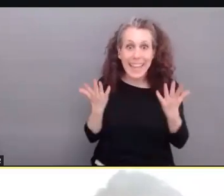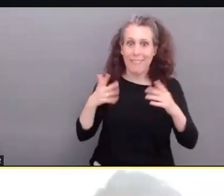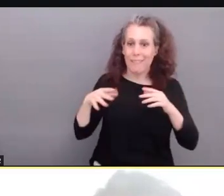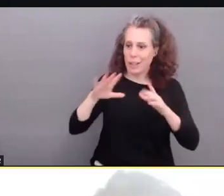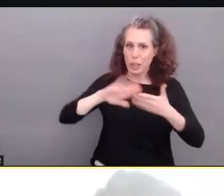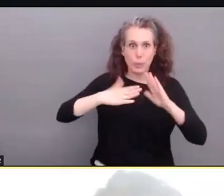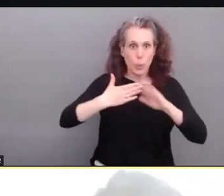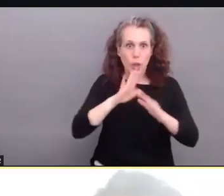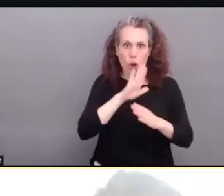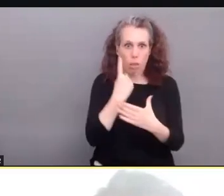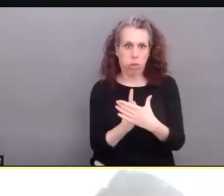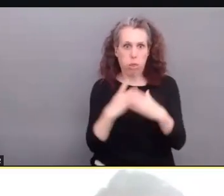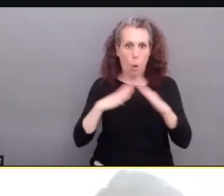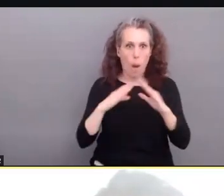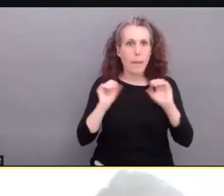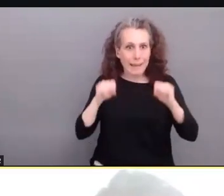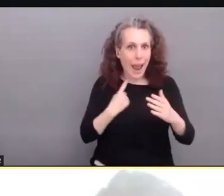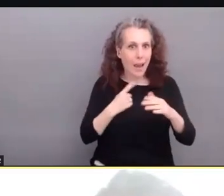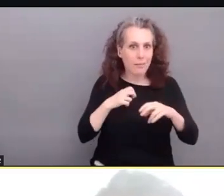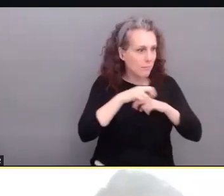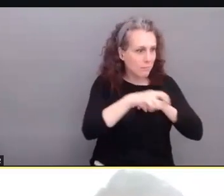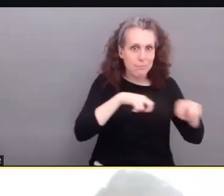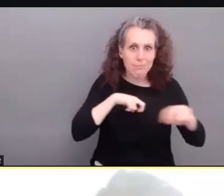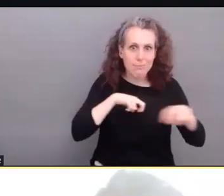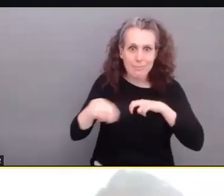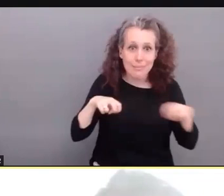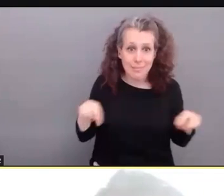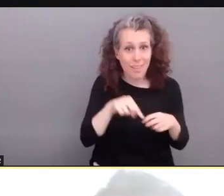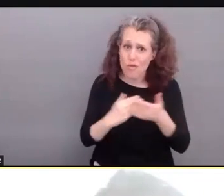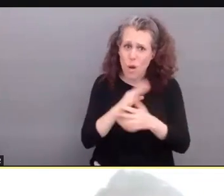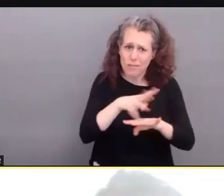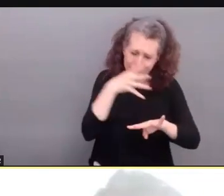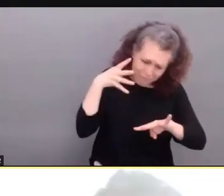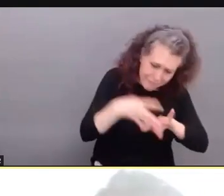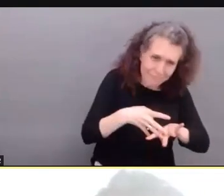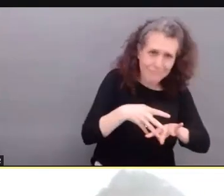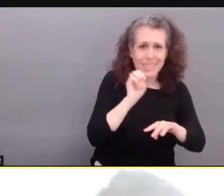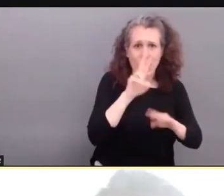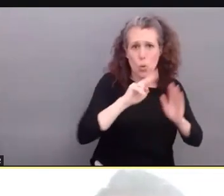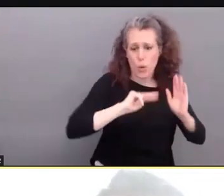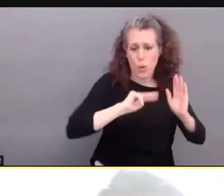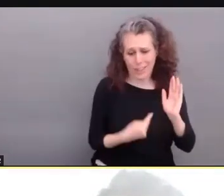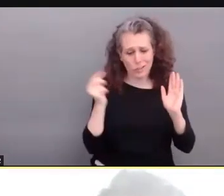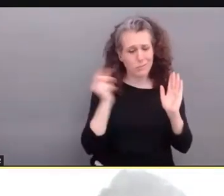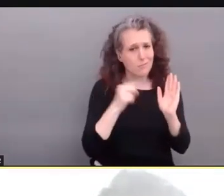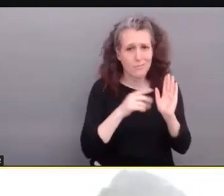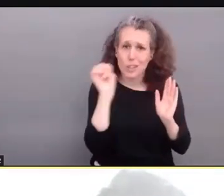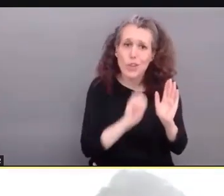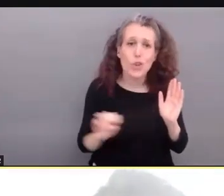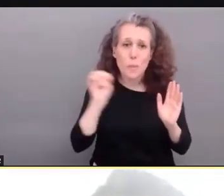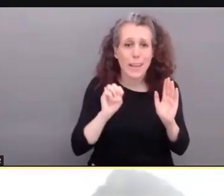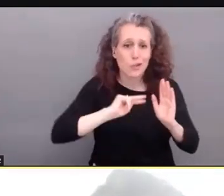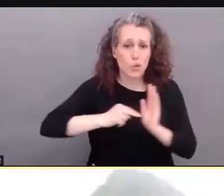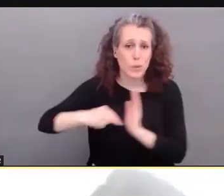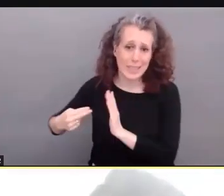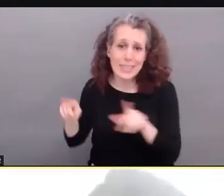these are rights that are enshrined in the EU Convention and in European treaties